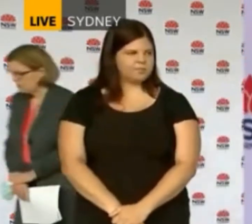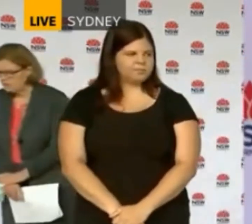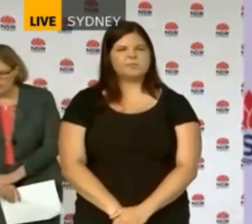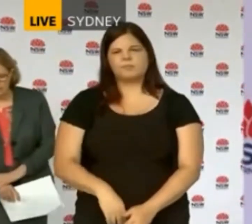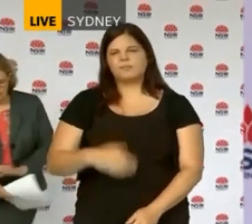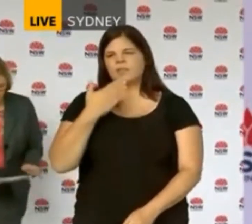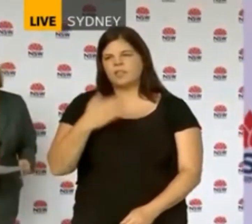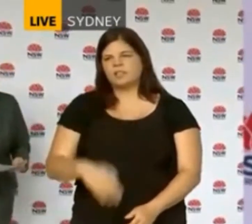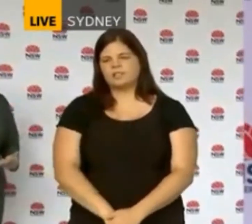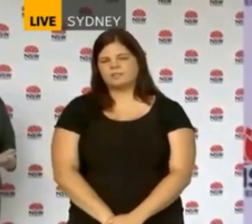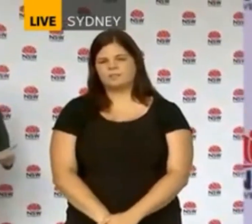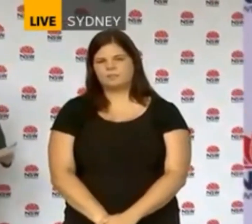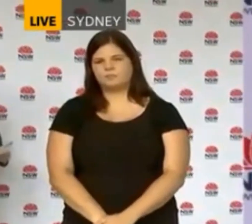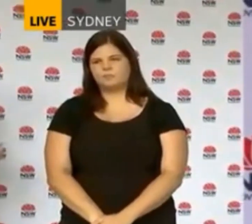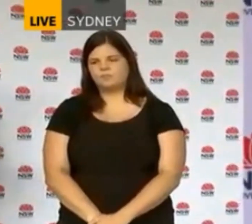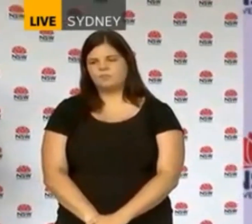Thanks, Kerry.